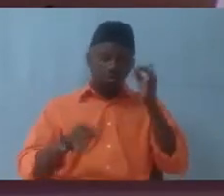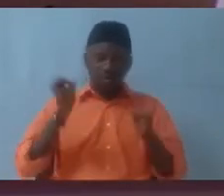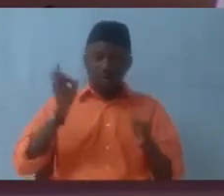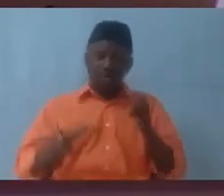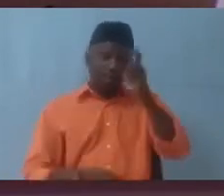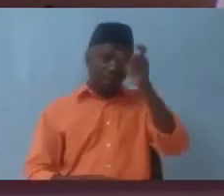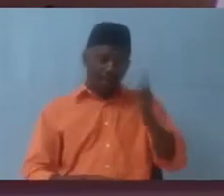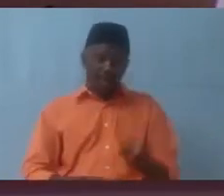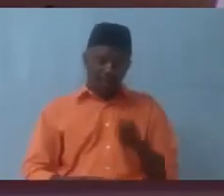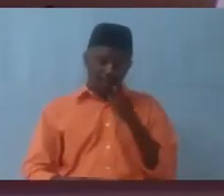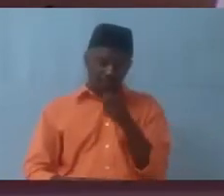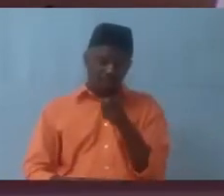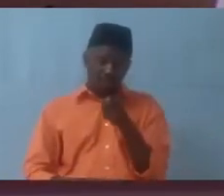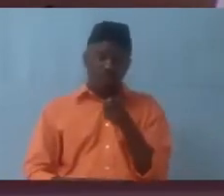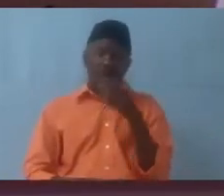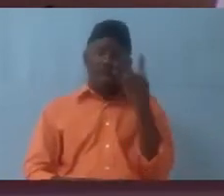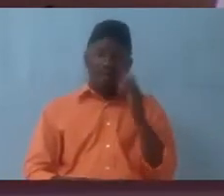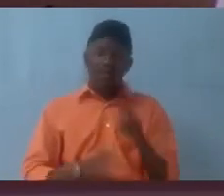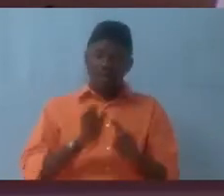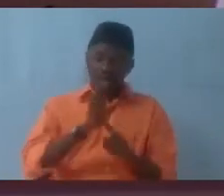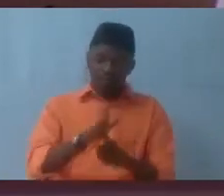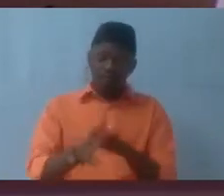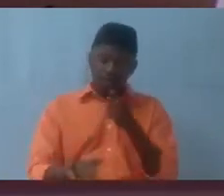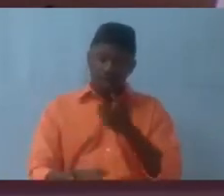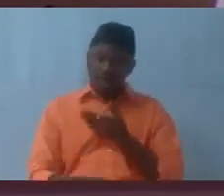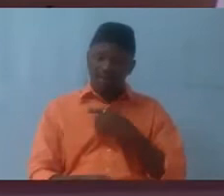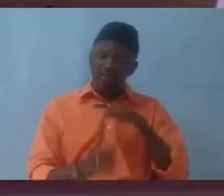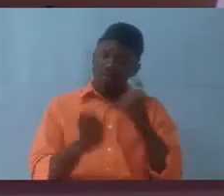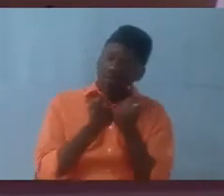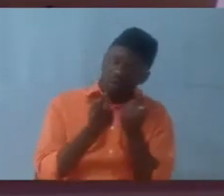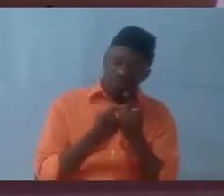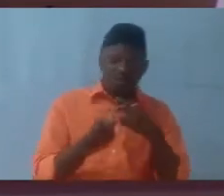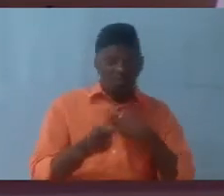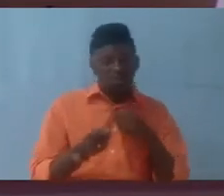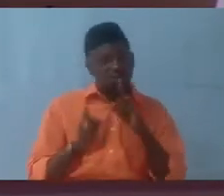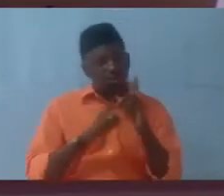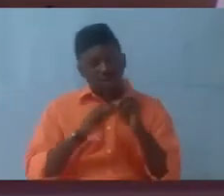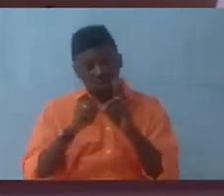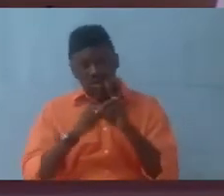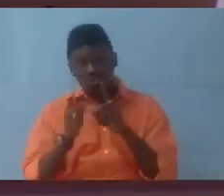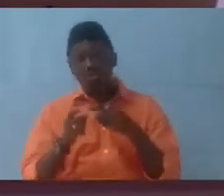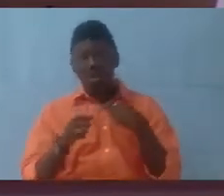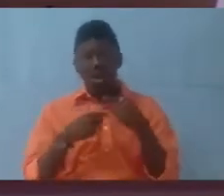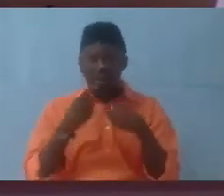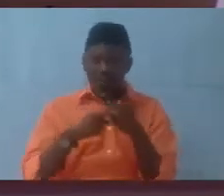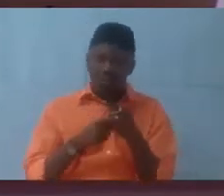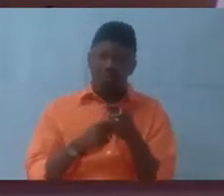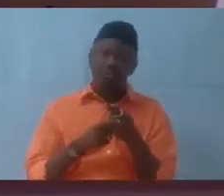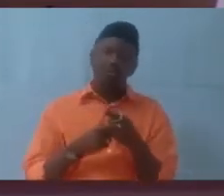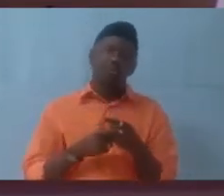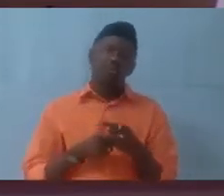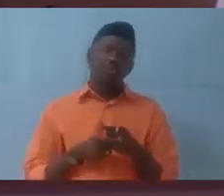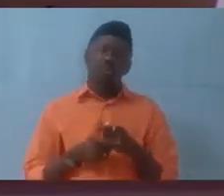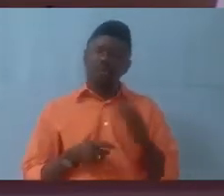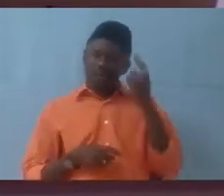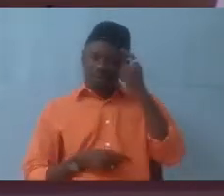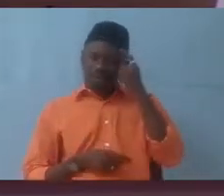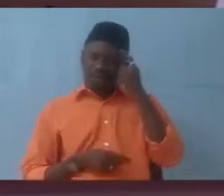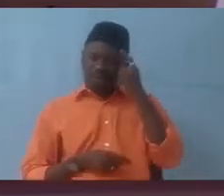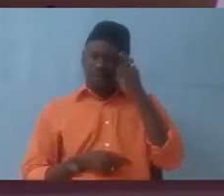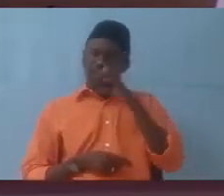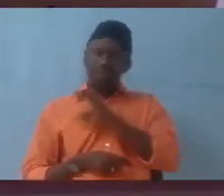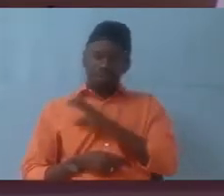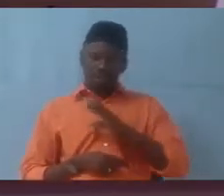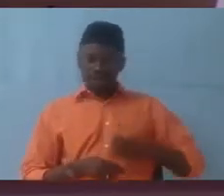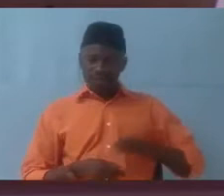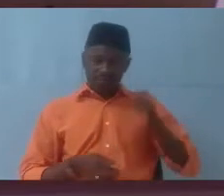ngeen if you have issues that you want to address so len amé dara lo xamne bëgg ngeen ko waxtané isn't the CJ the right person